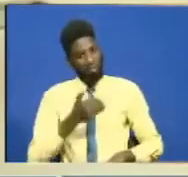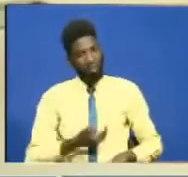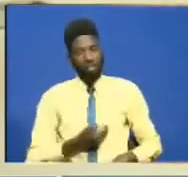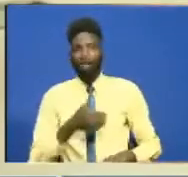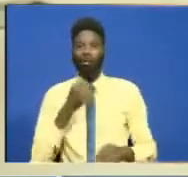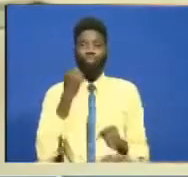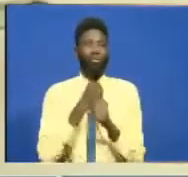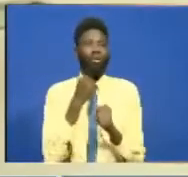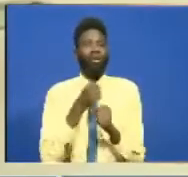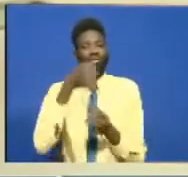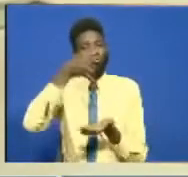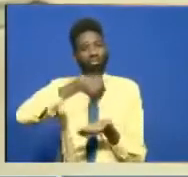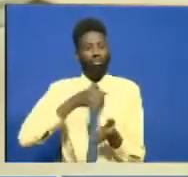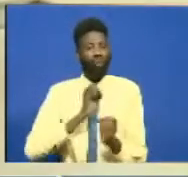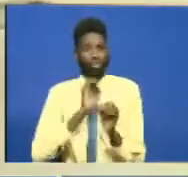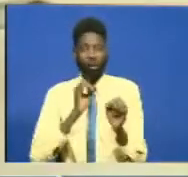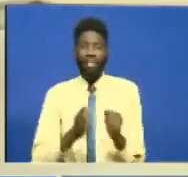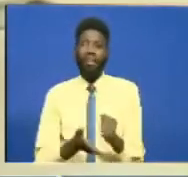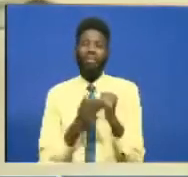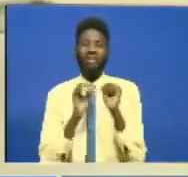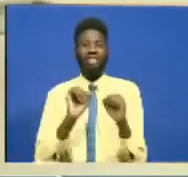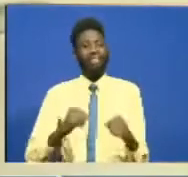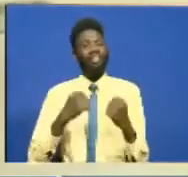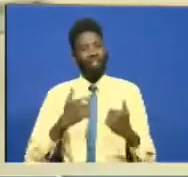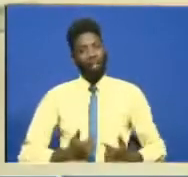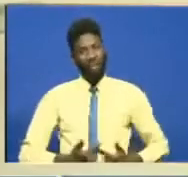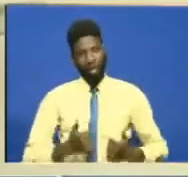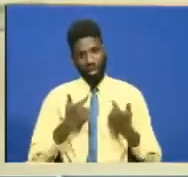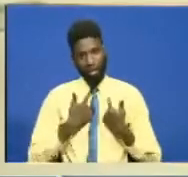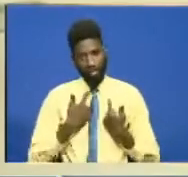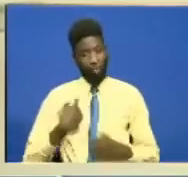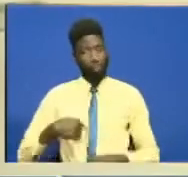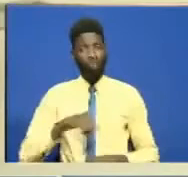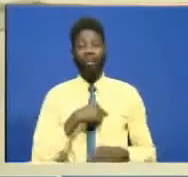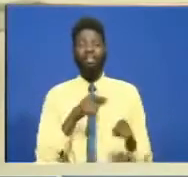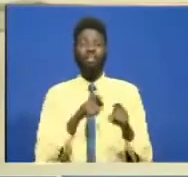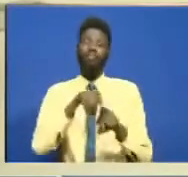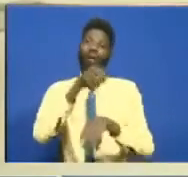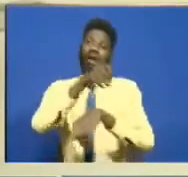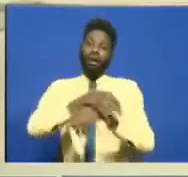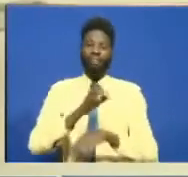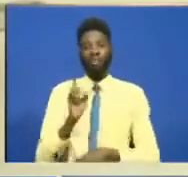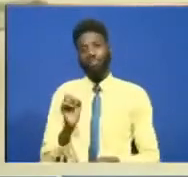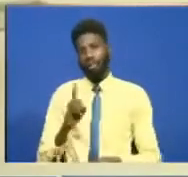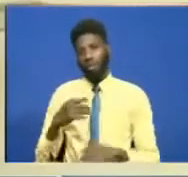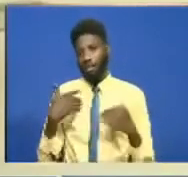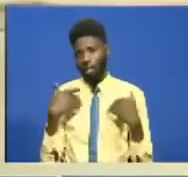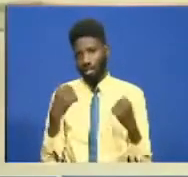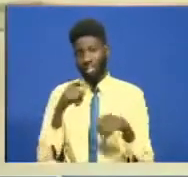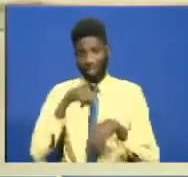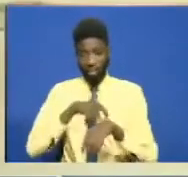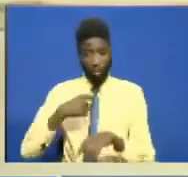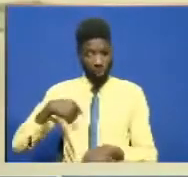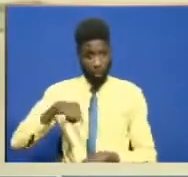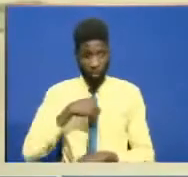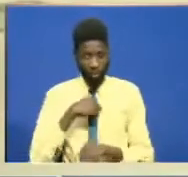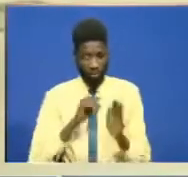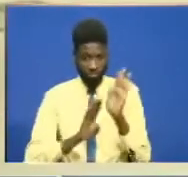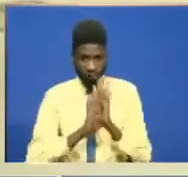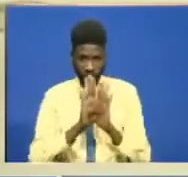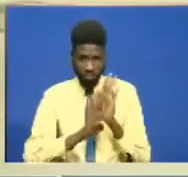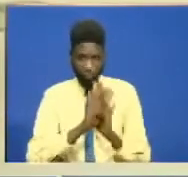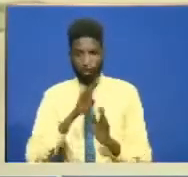several lives. And we need to say that we also advise the ministry that once we have developed these